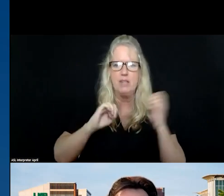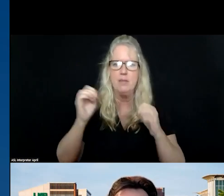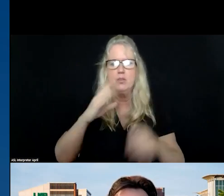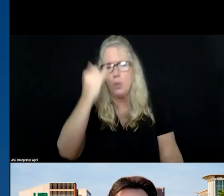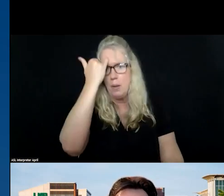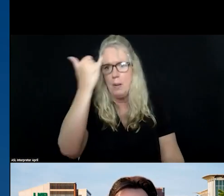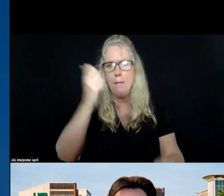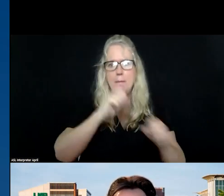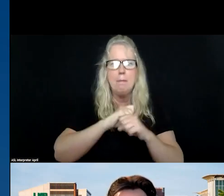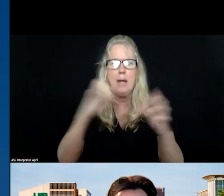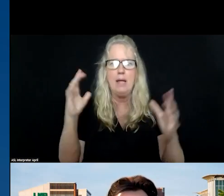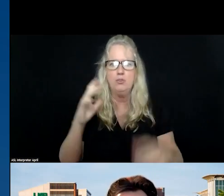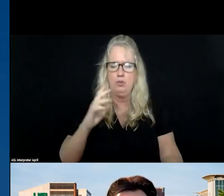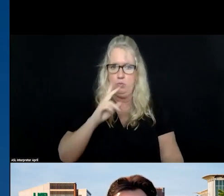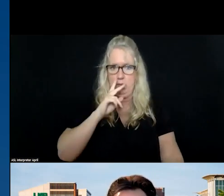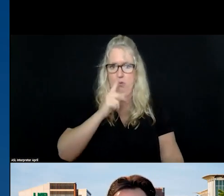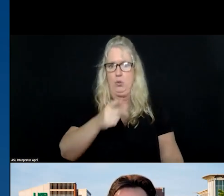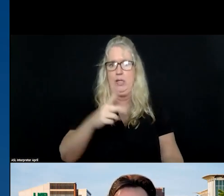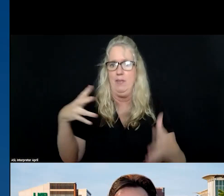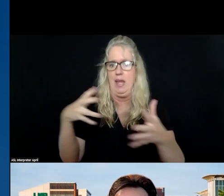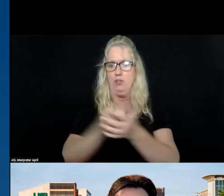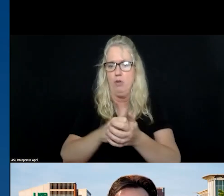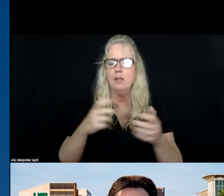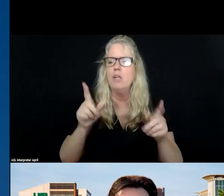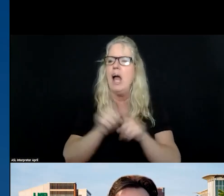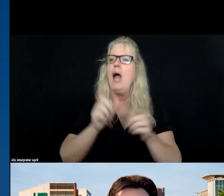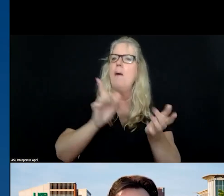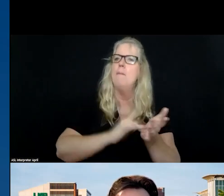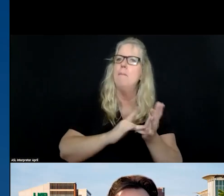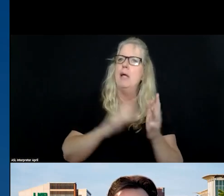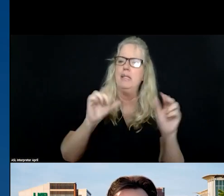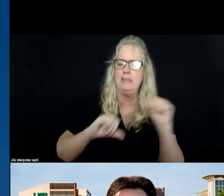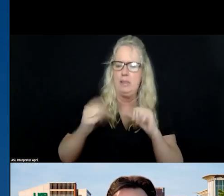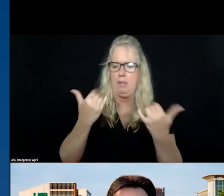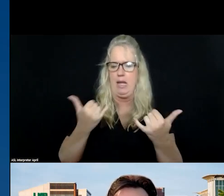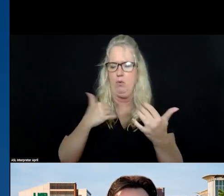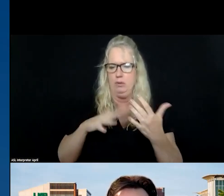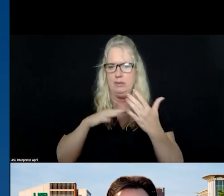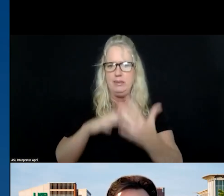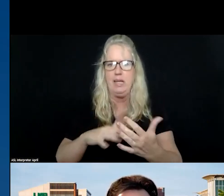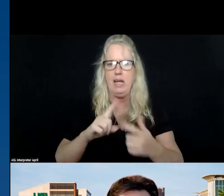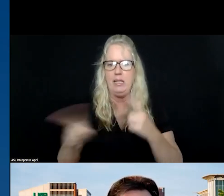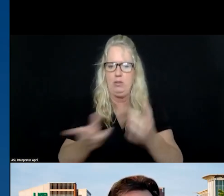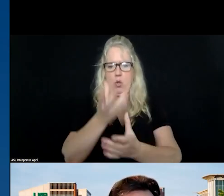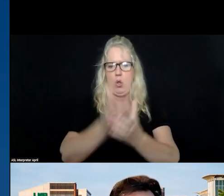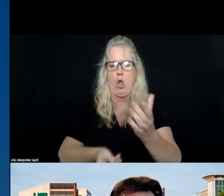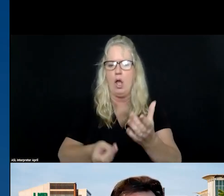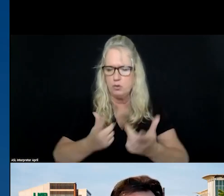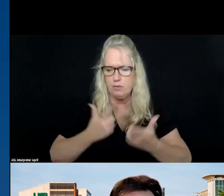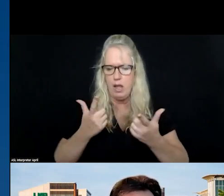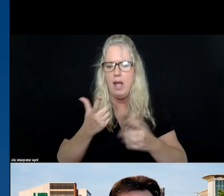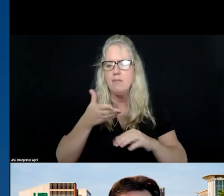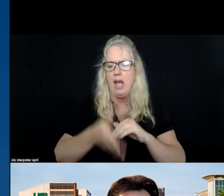Imagine if we looked at that crash the way most medical scientists are currently studying loss of life after opioid